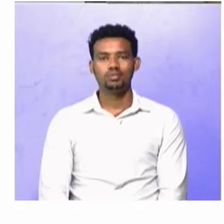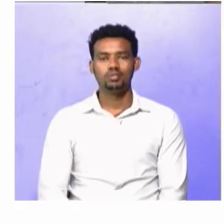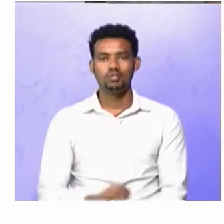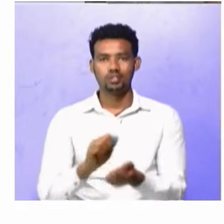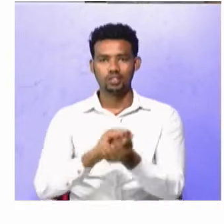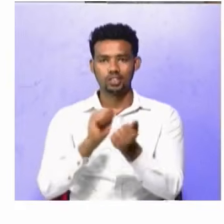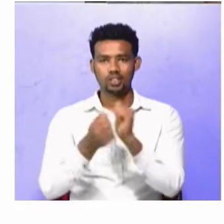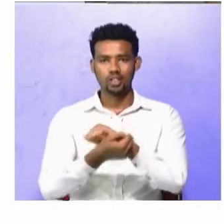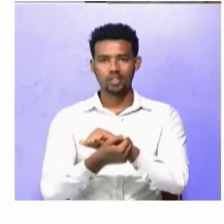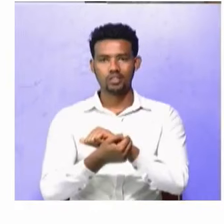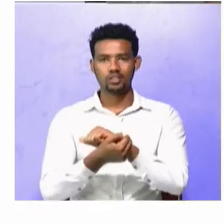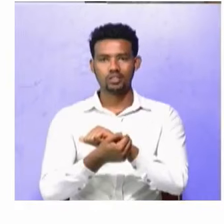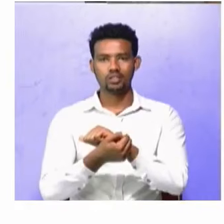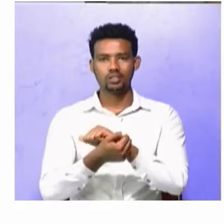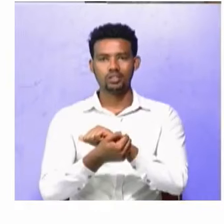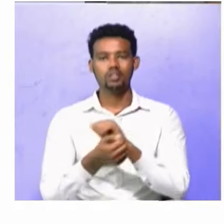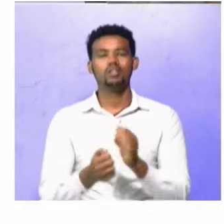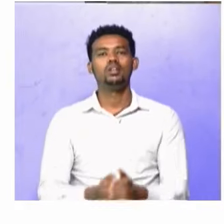Change